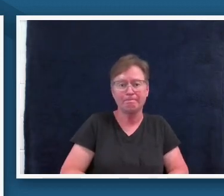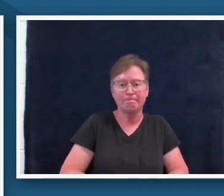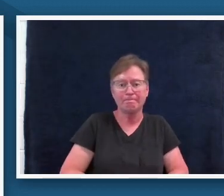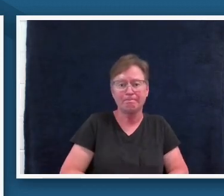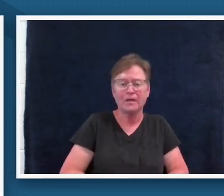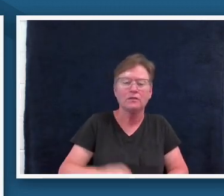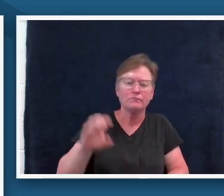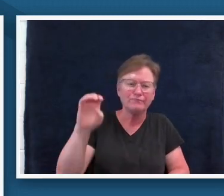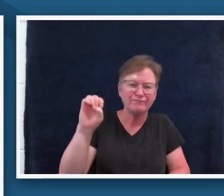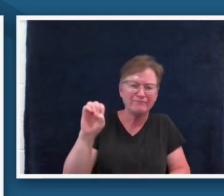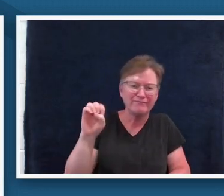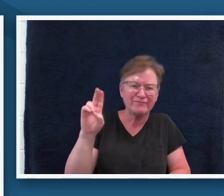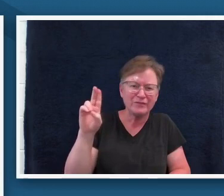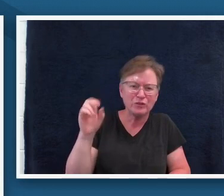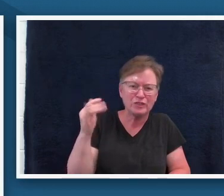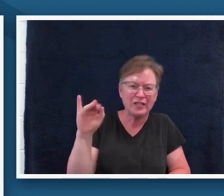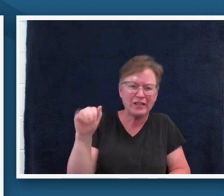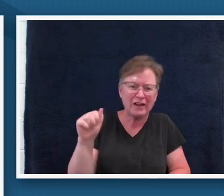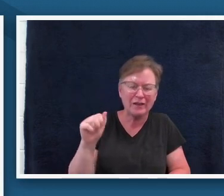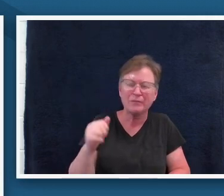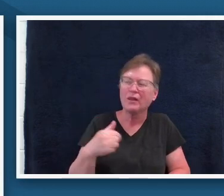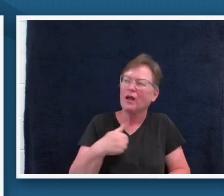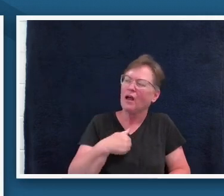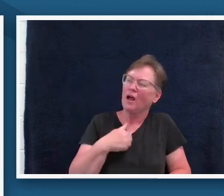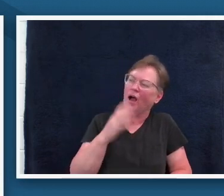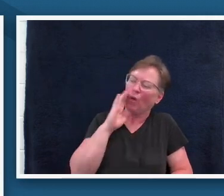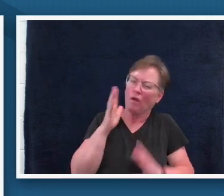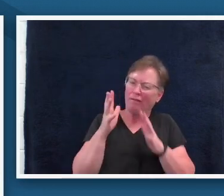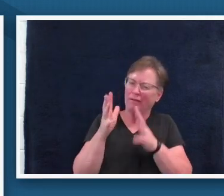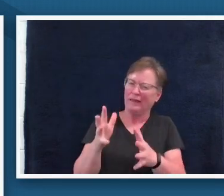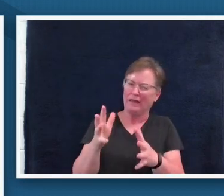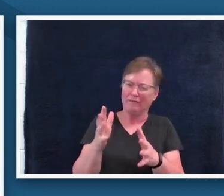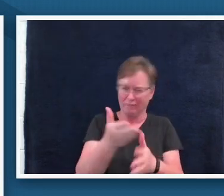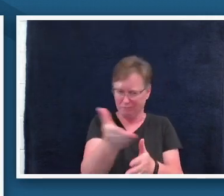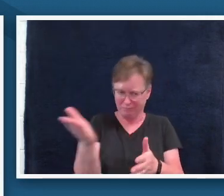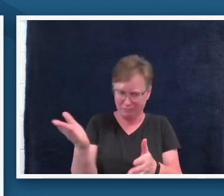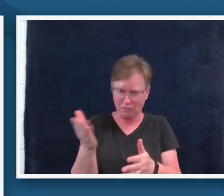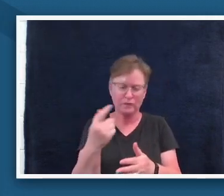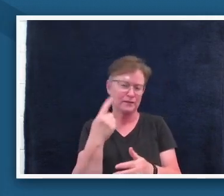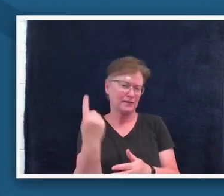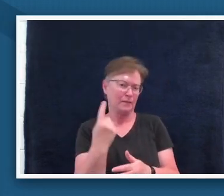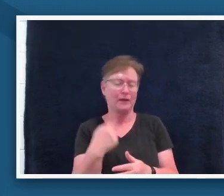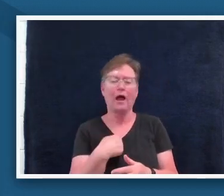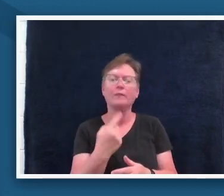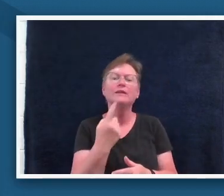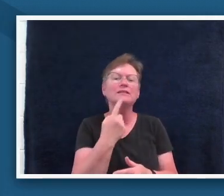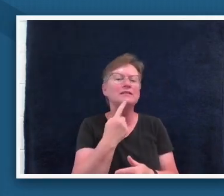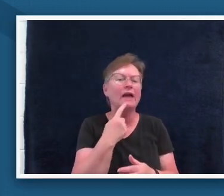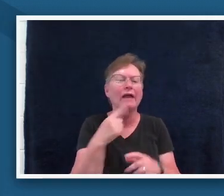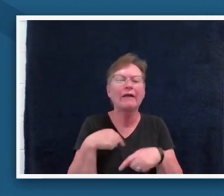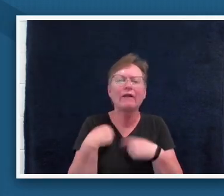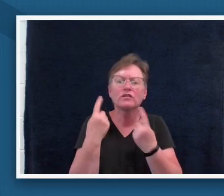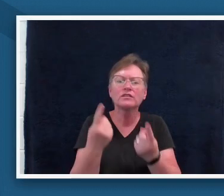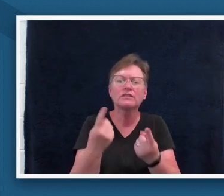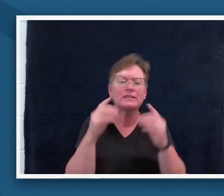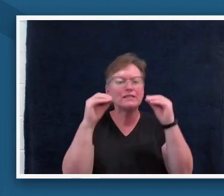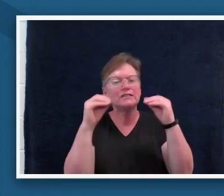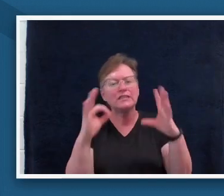Well, I guess I'll leave everyone with something that I have always said. I've been saying since this Teacher of the Year process has been